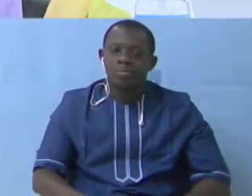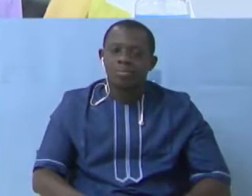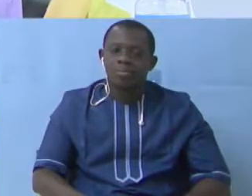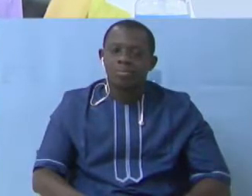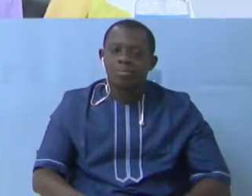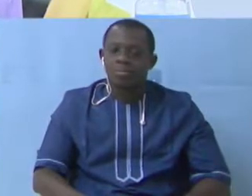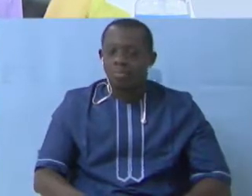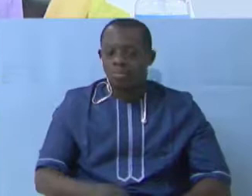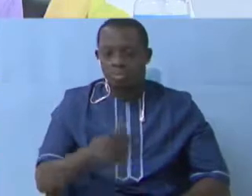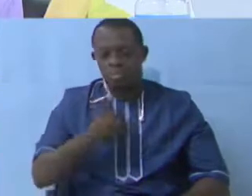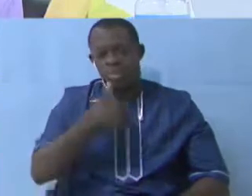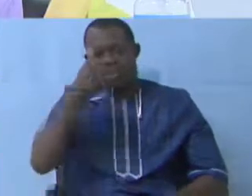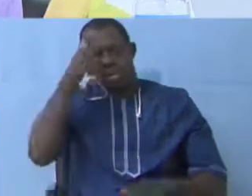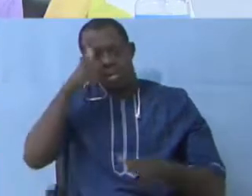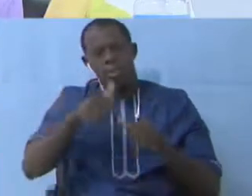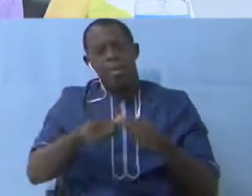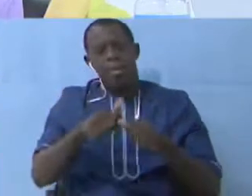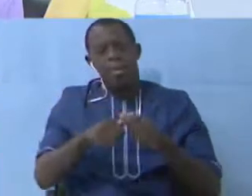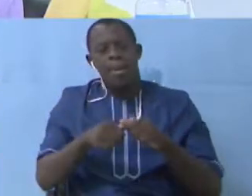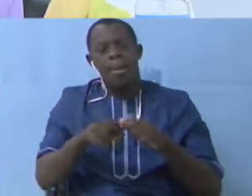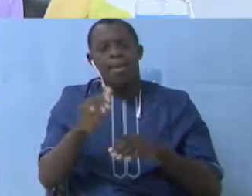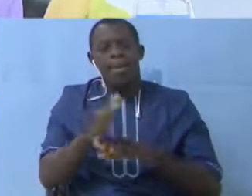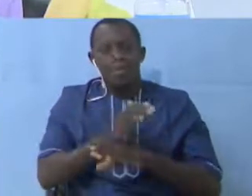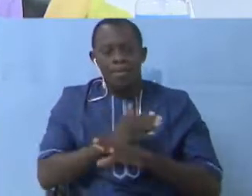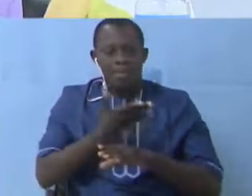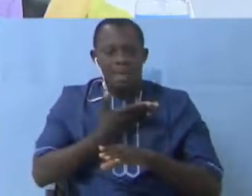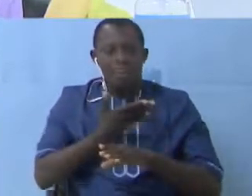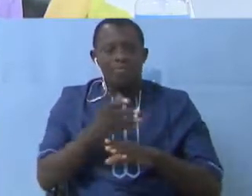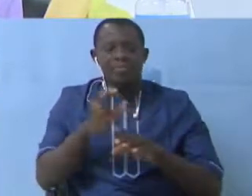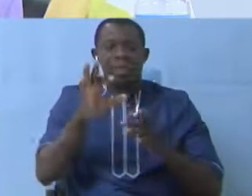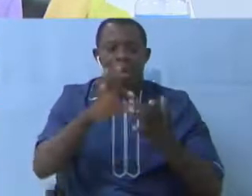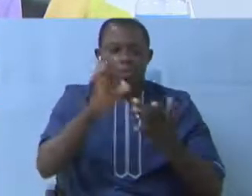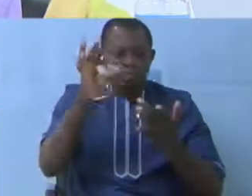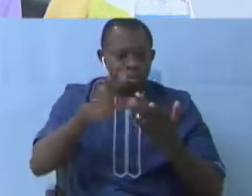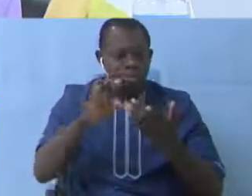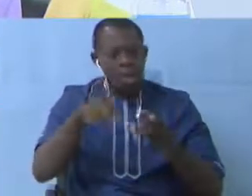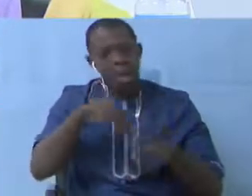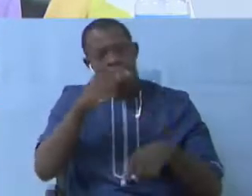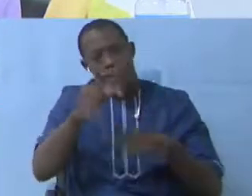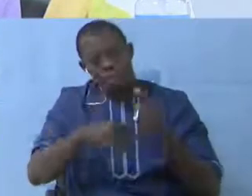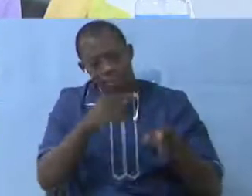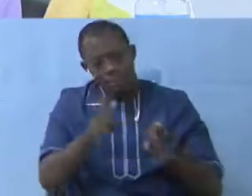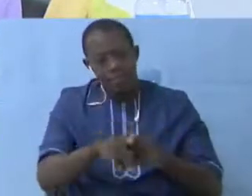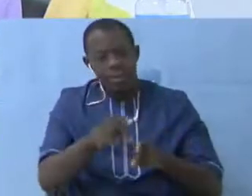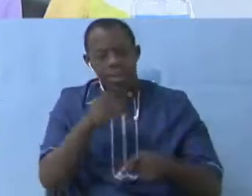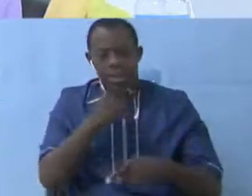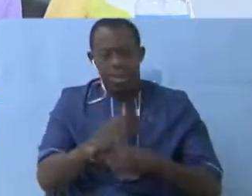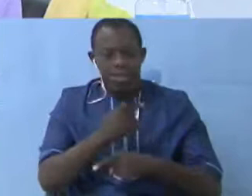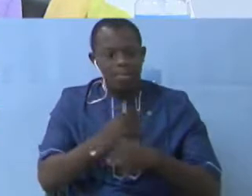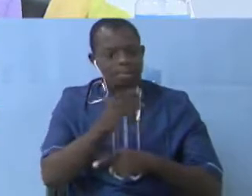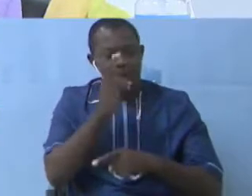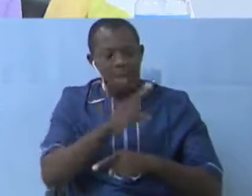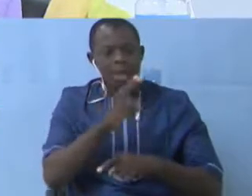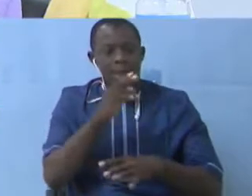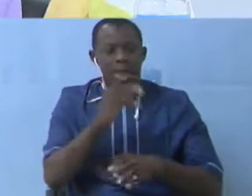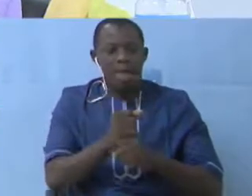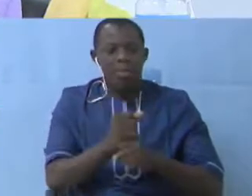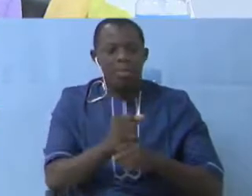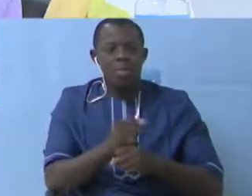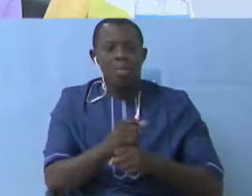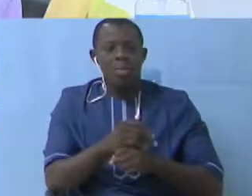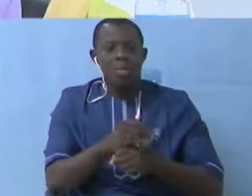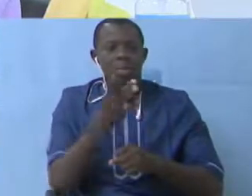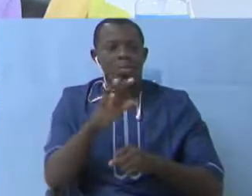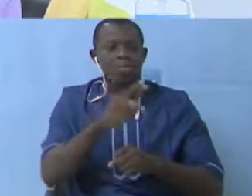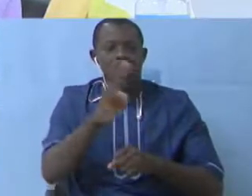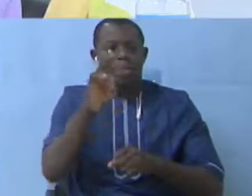different options to get in the Gambia and push, and then he will not, thinking that